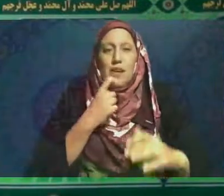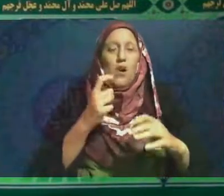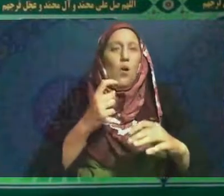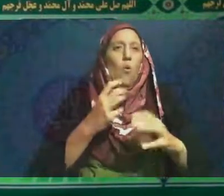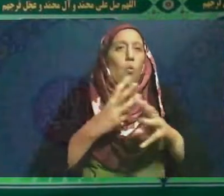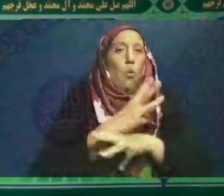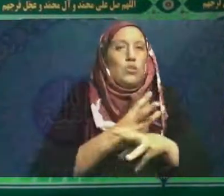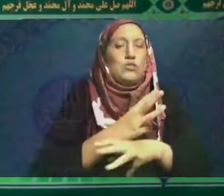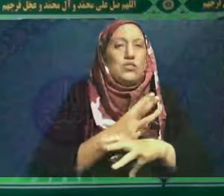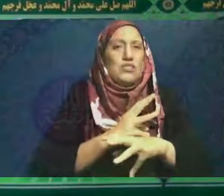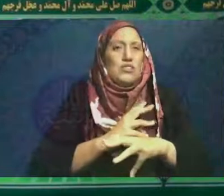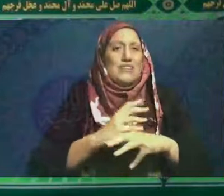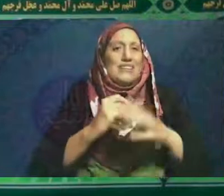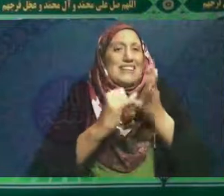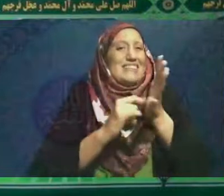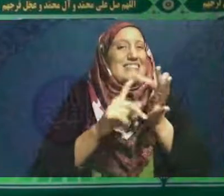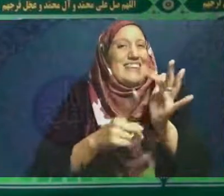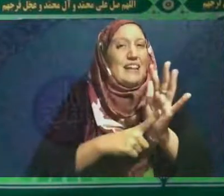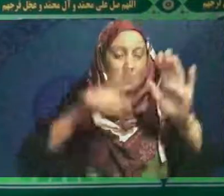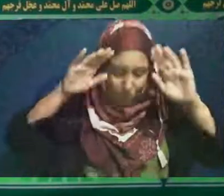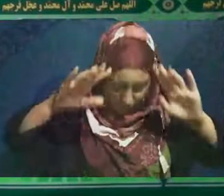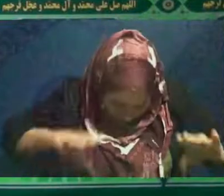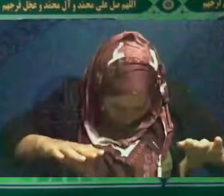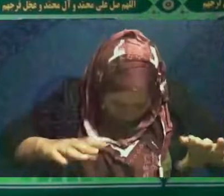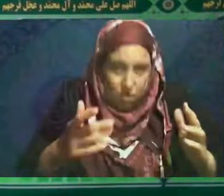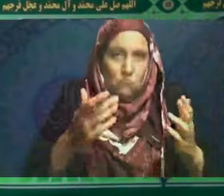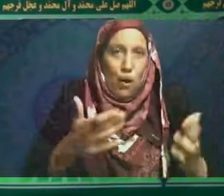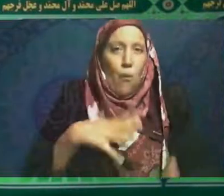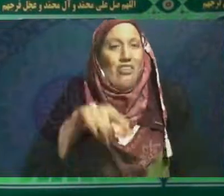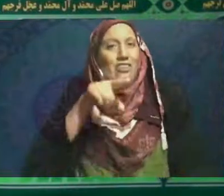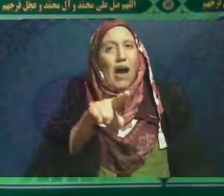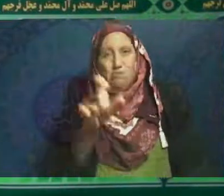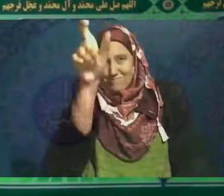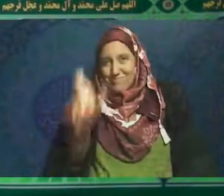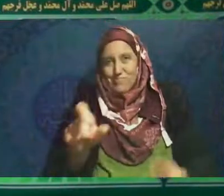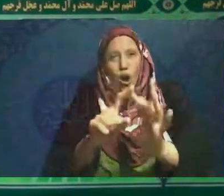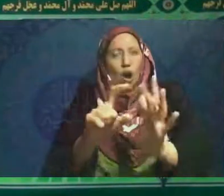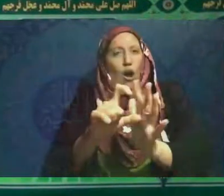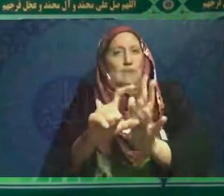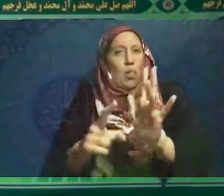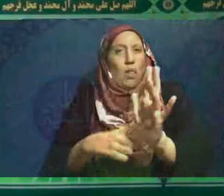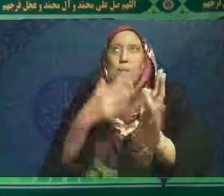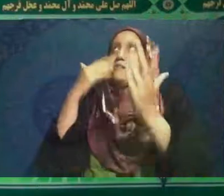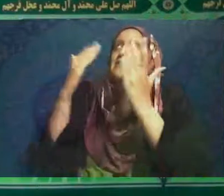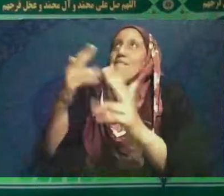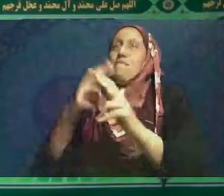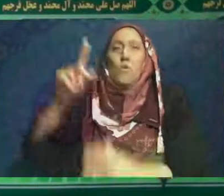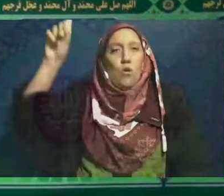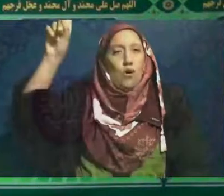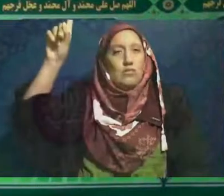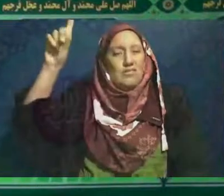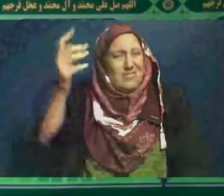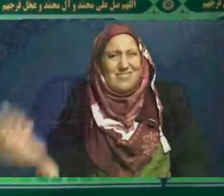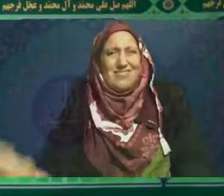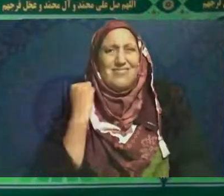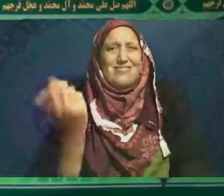me and God. God says, how foolish are you? What are these to intercede? Even Quran says,